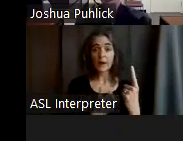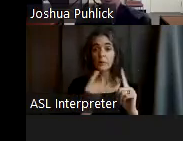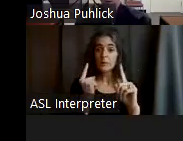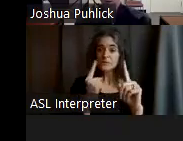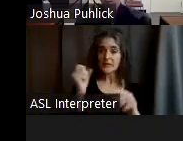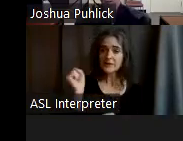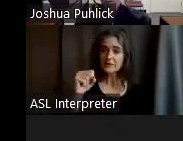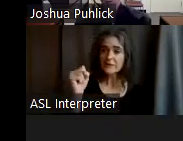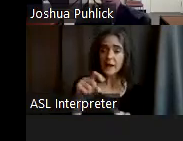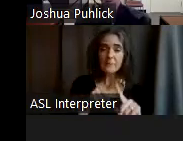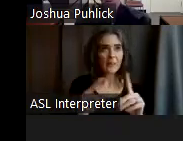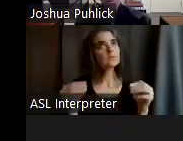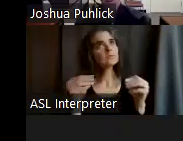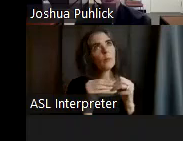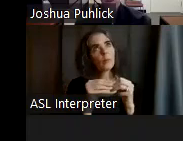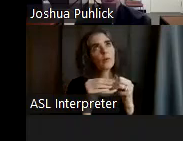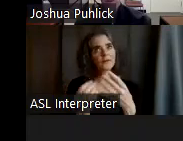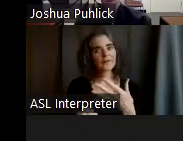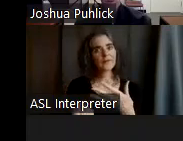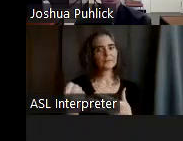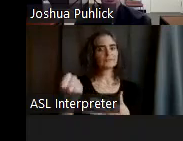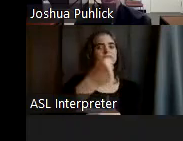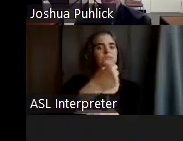there are many more that are more important. So,